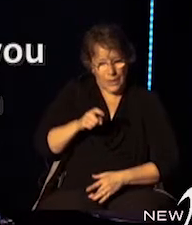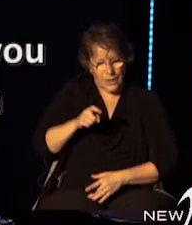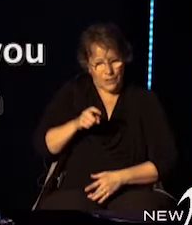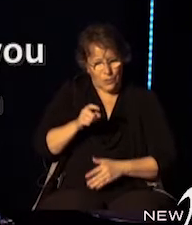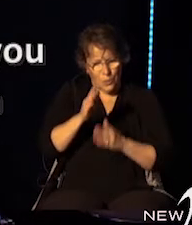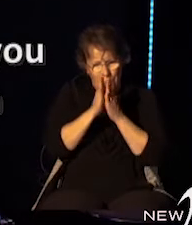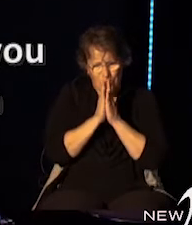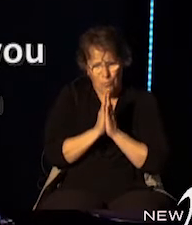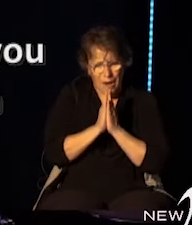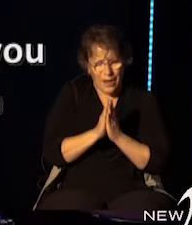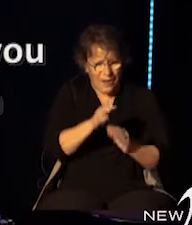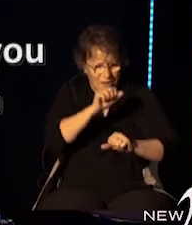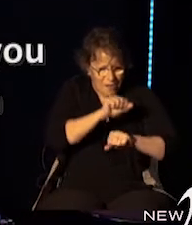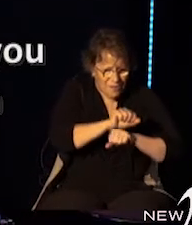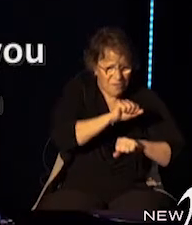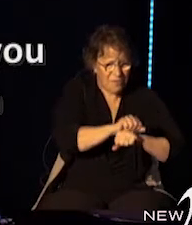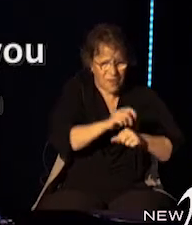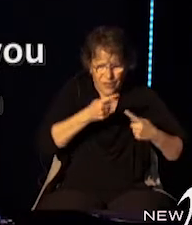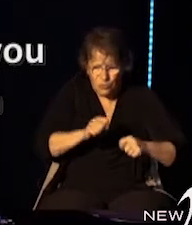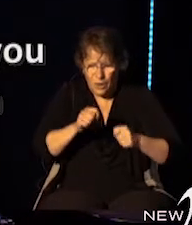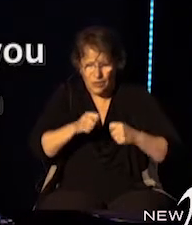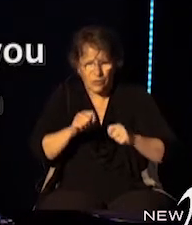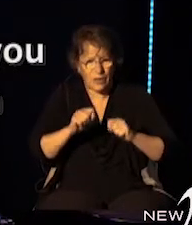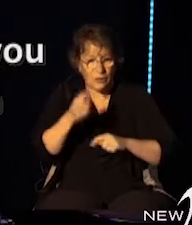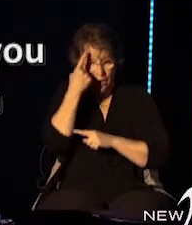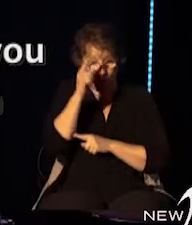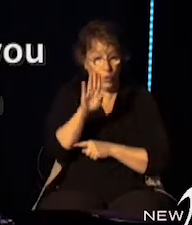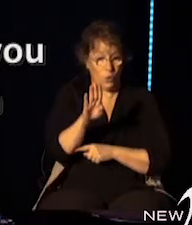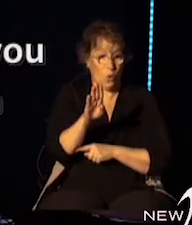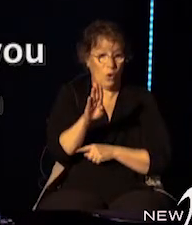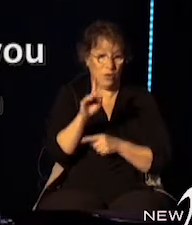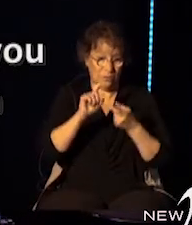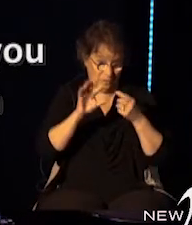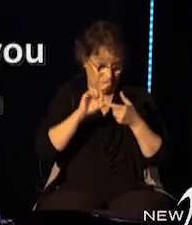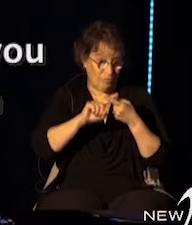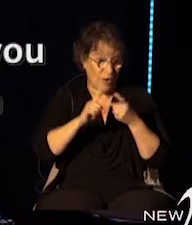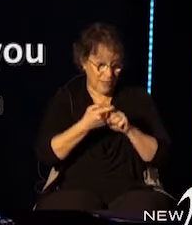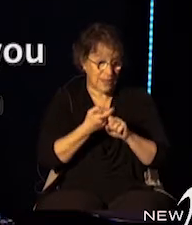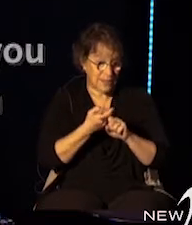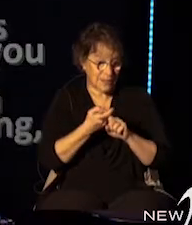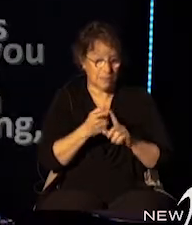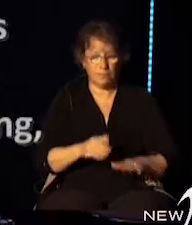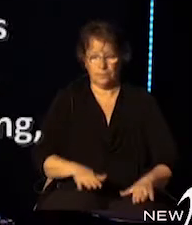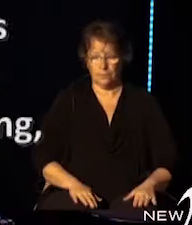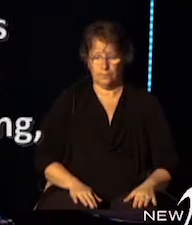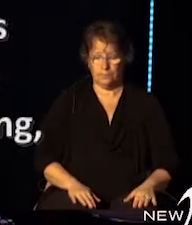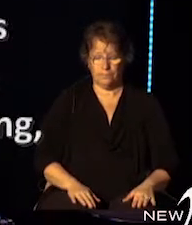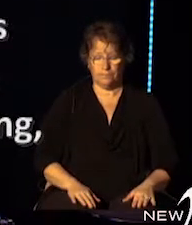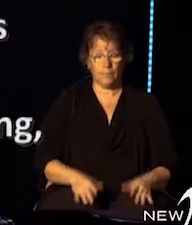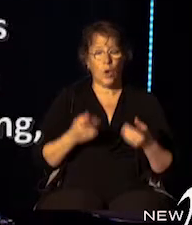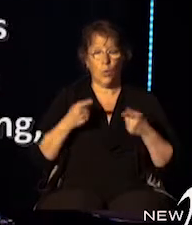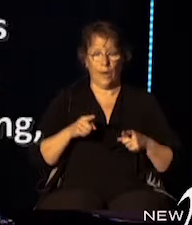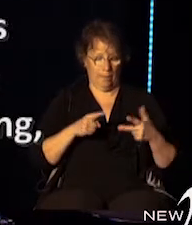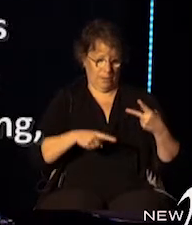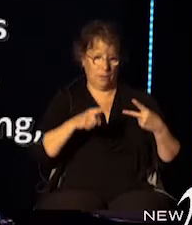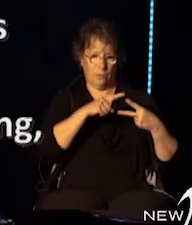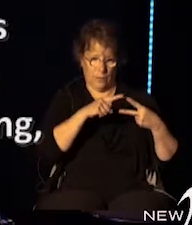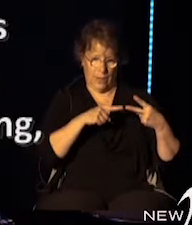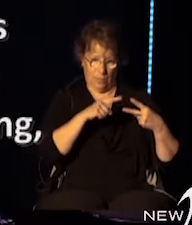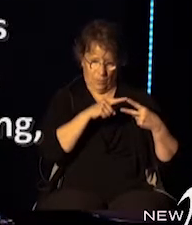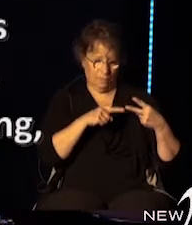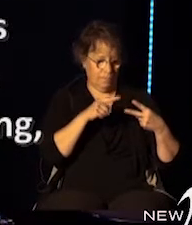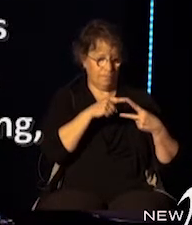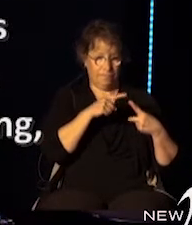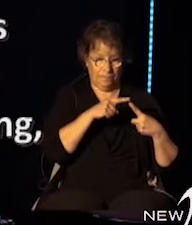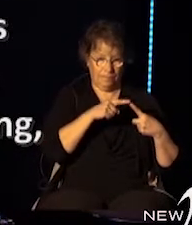Absolutely. Let's look at what Abram did. Verse 3, early the next morning,